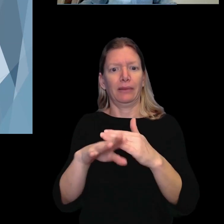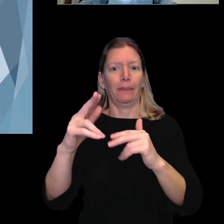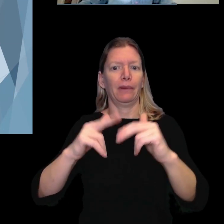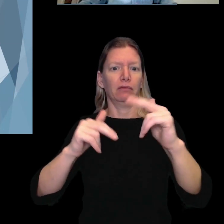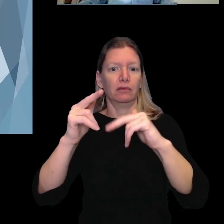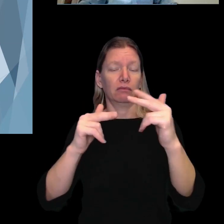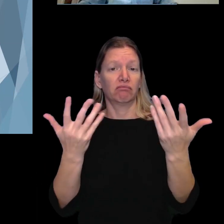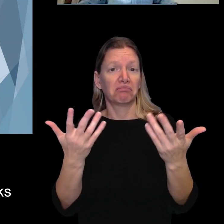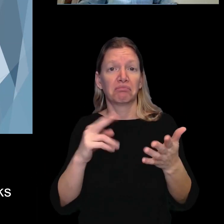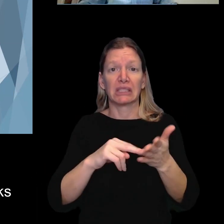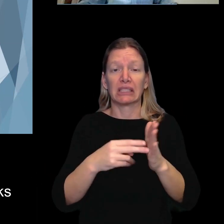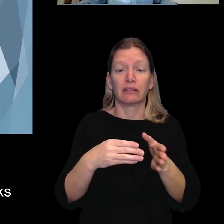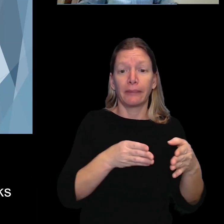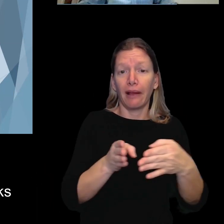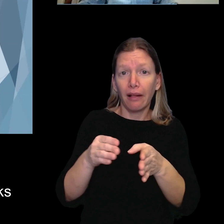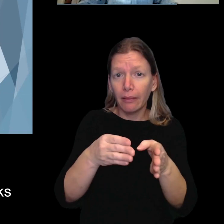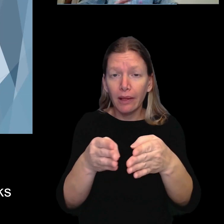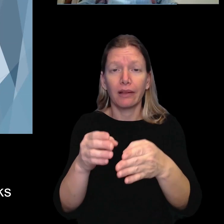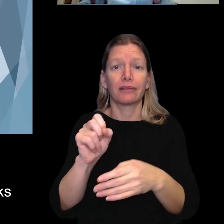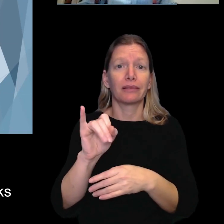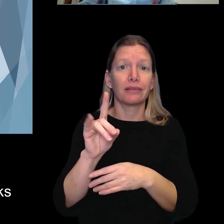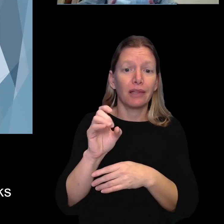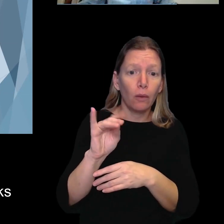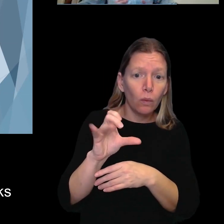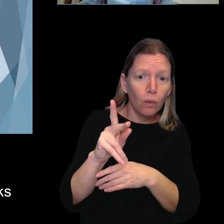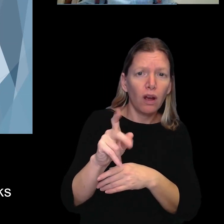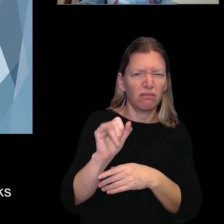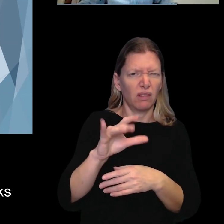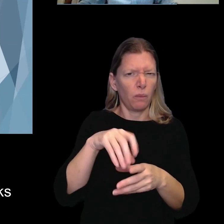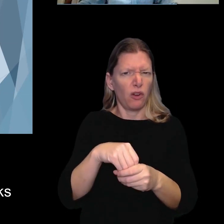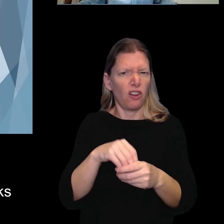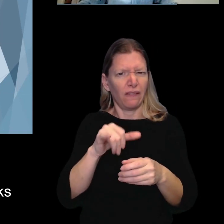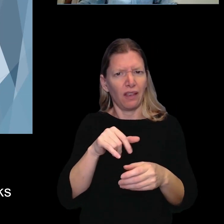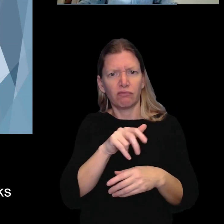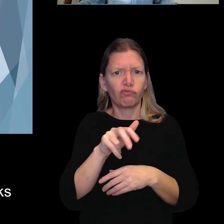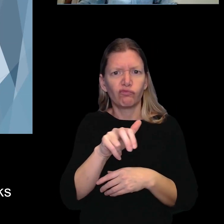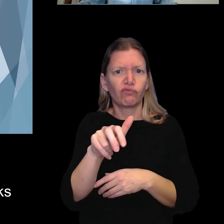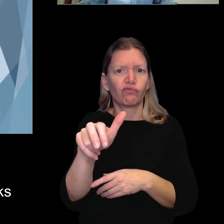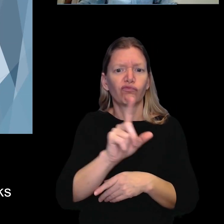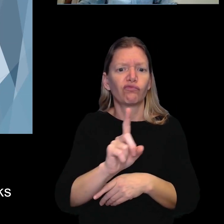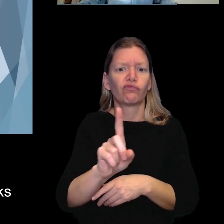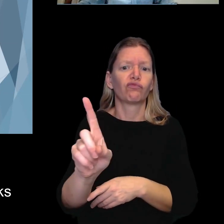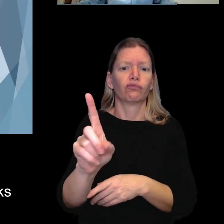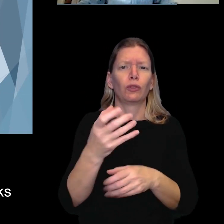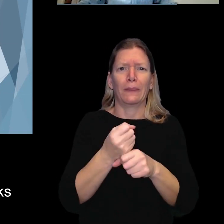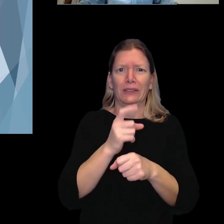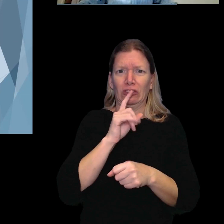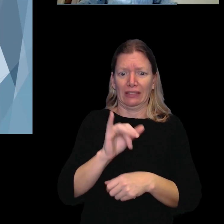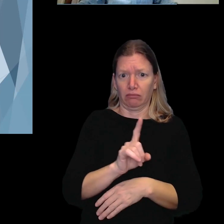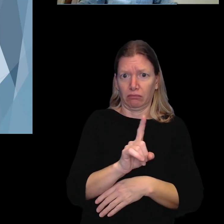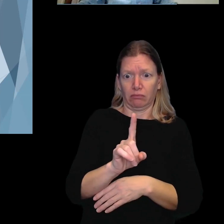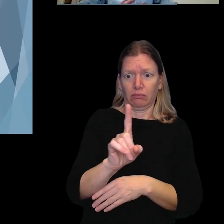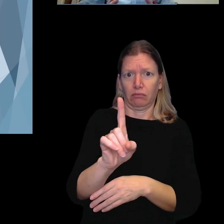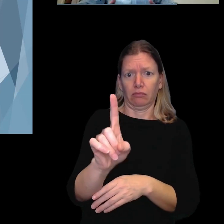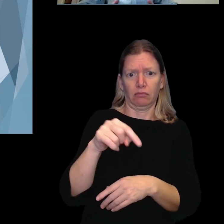lot to the building. So this involves pathways and sidewalks that are part of that route,